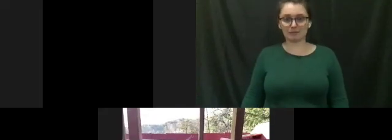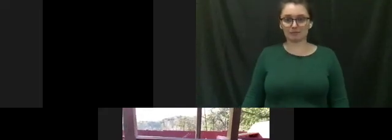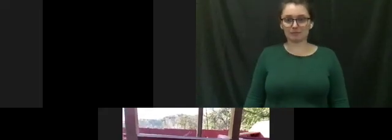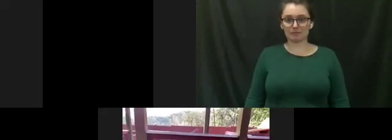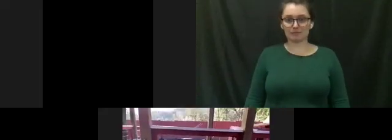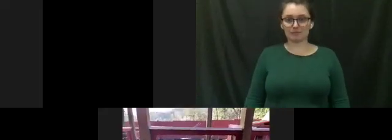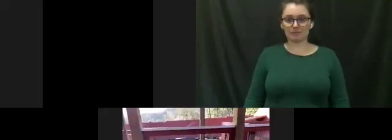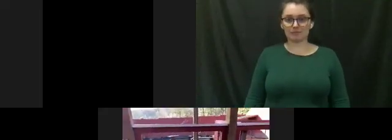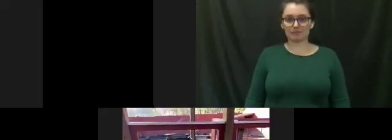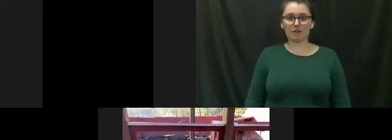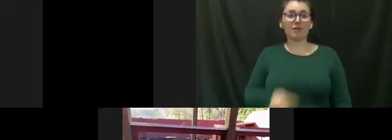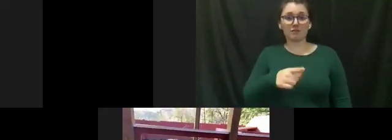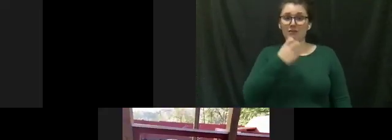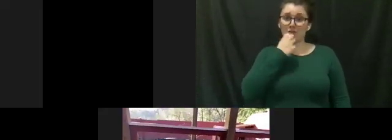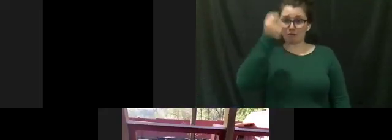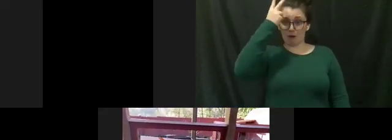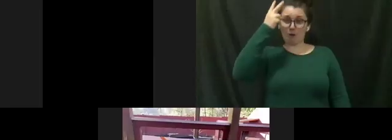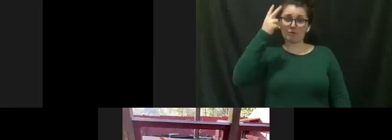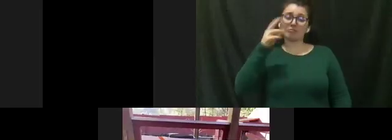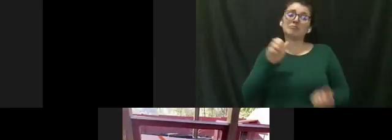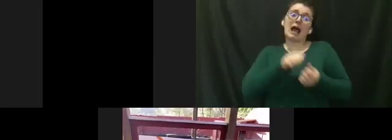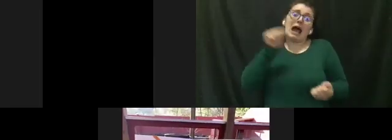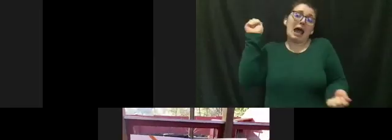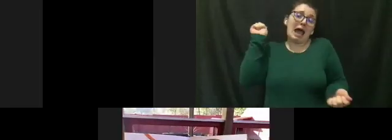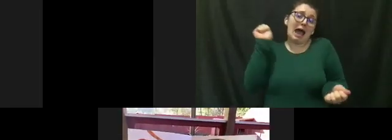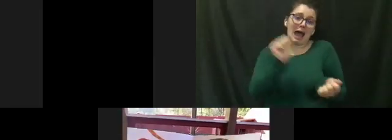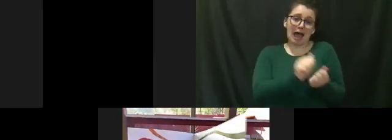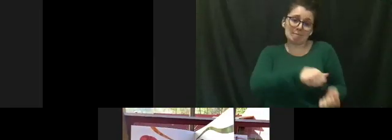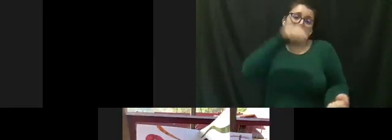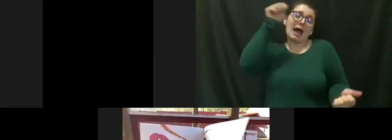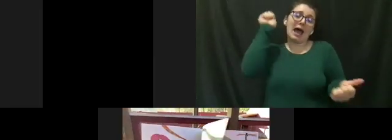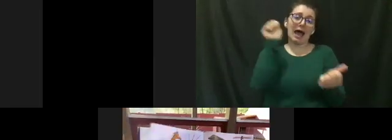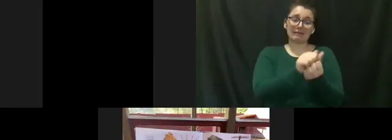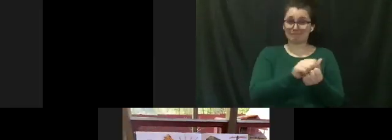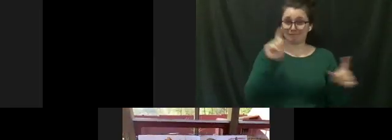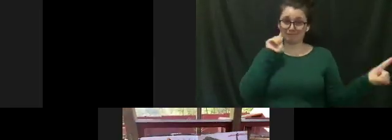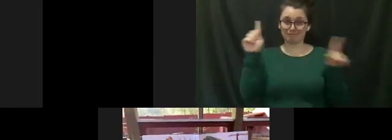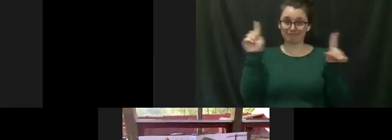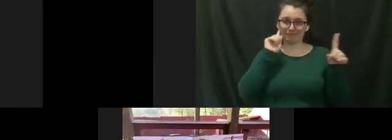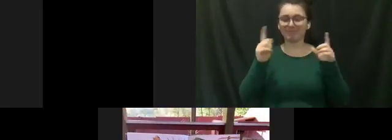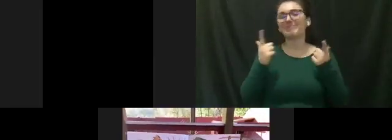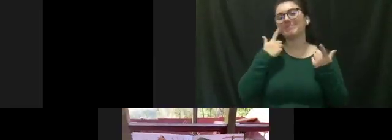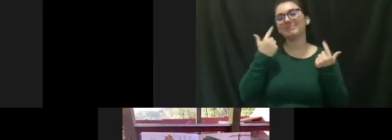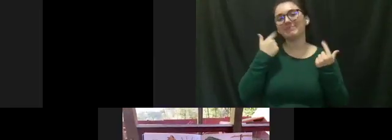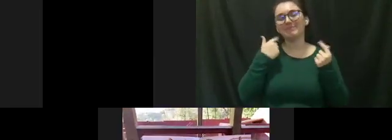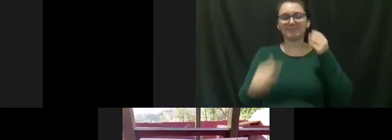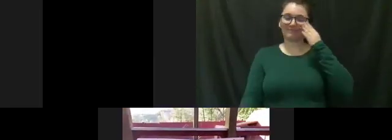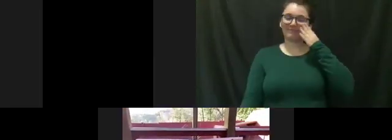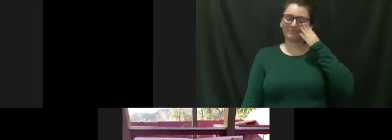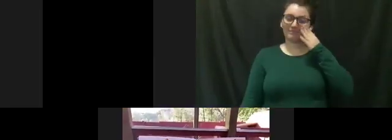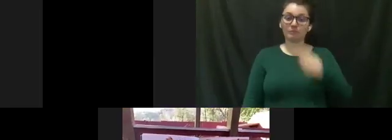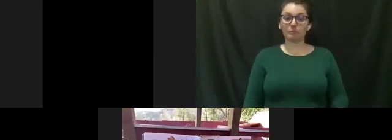The goat is rubbing against my Zoom or my camera lady assistant. If you're